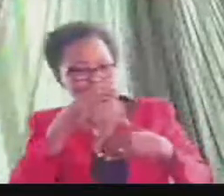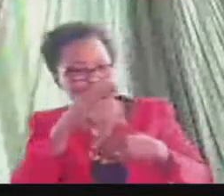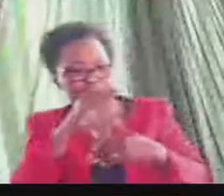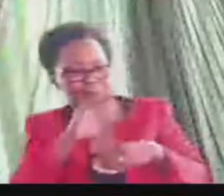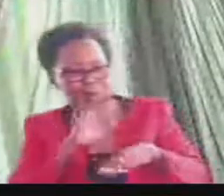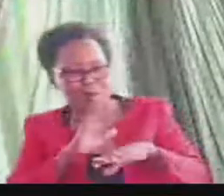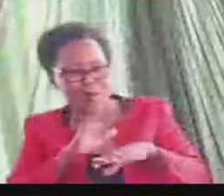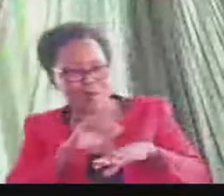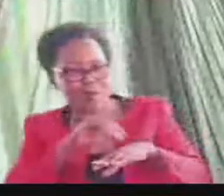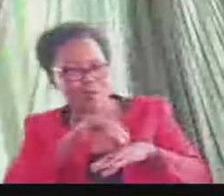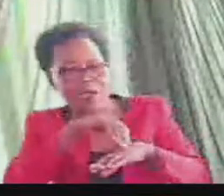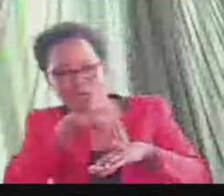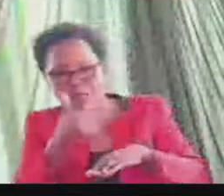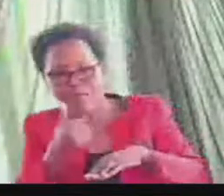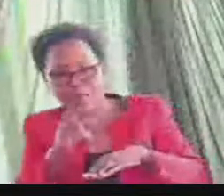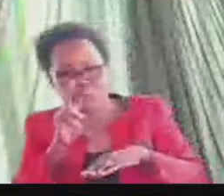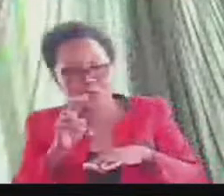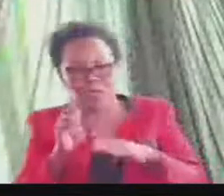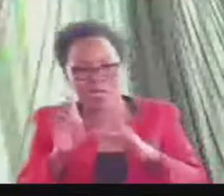law says this.